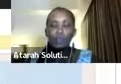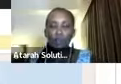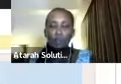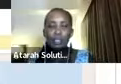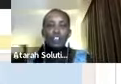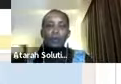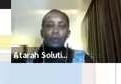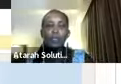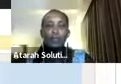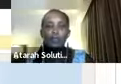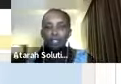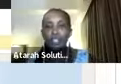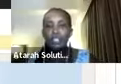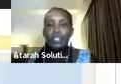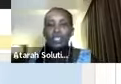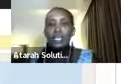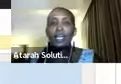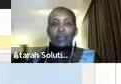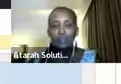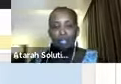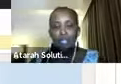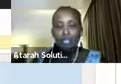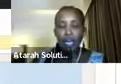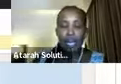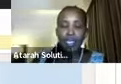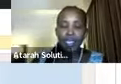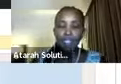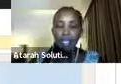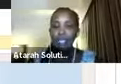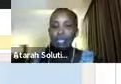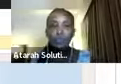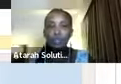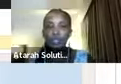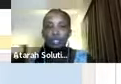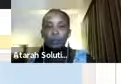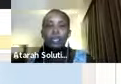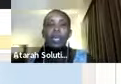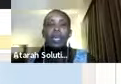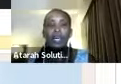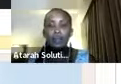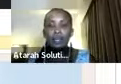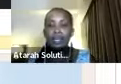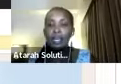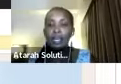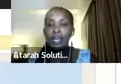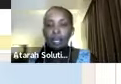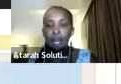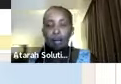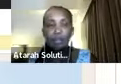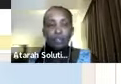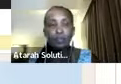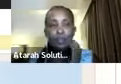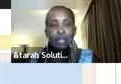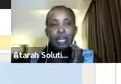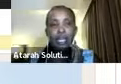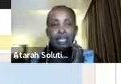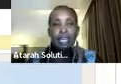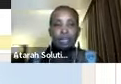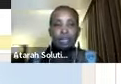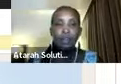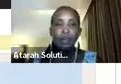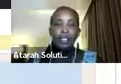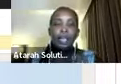if you do mentorship, if you're a church leader, if you're a teacher in a school or something, College of Career